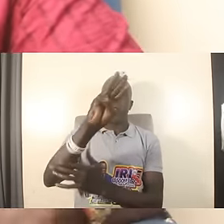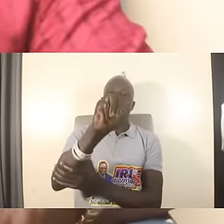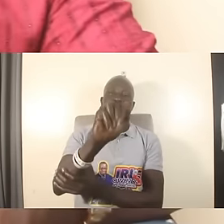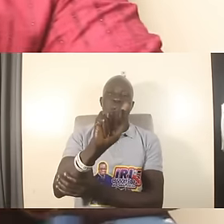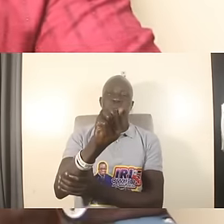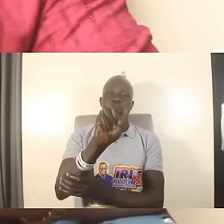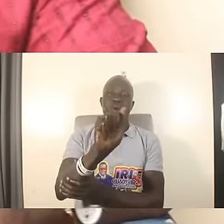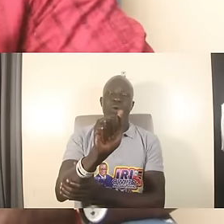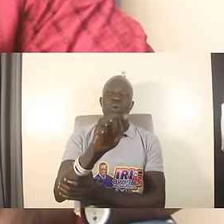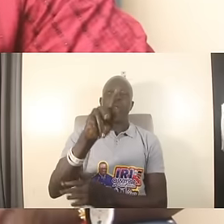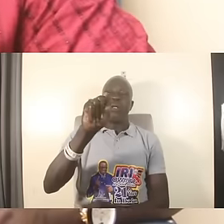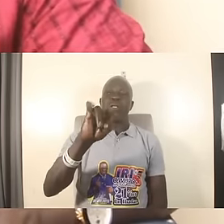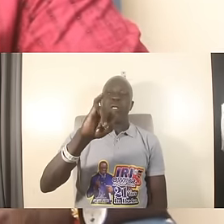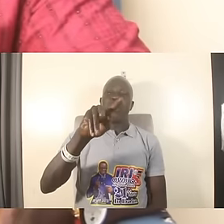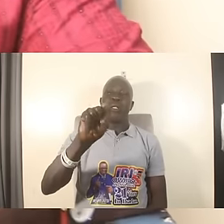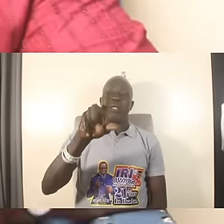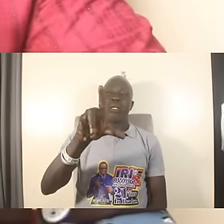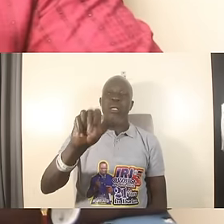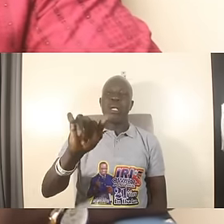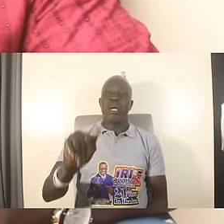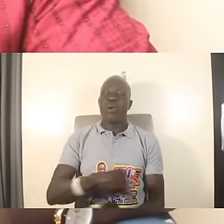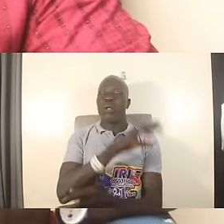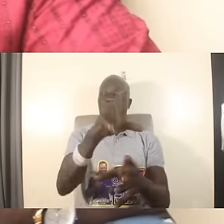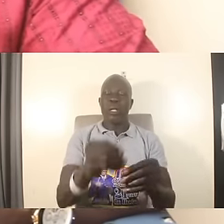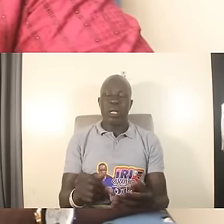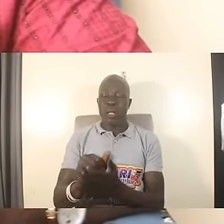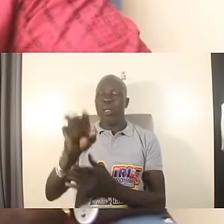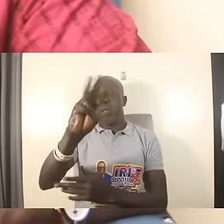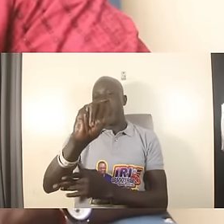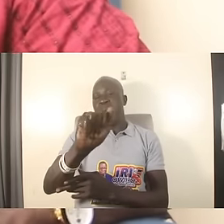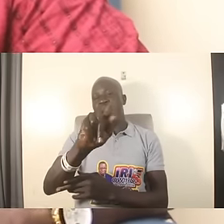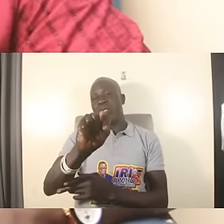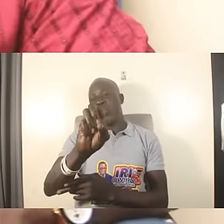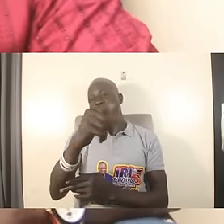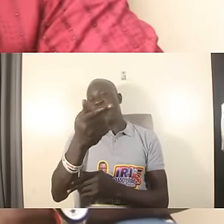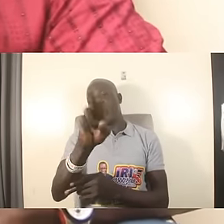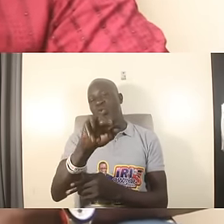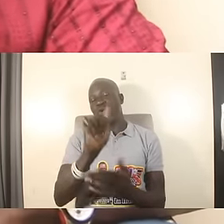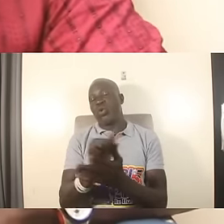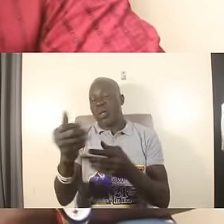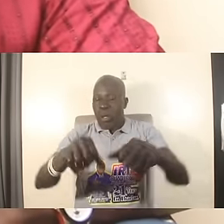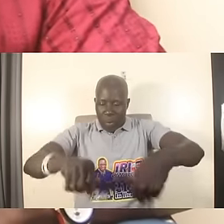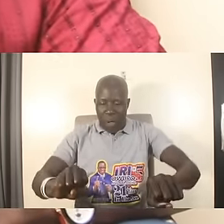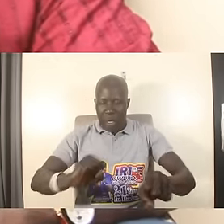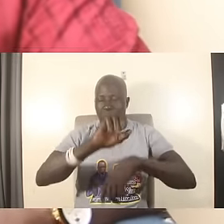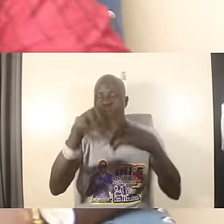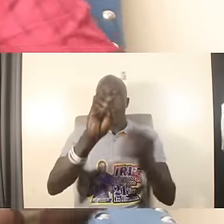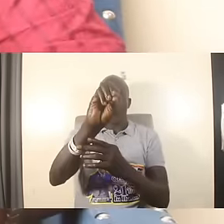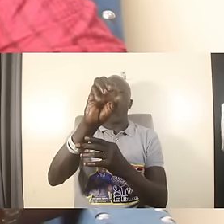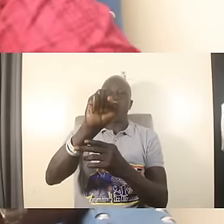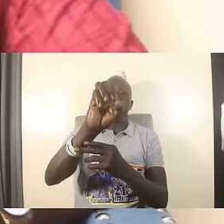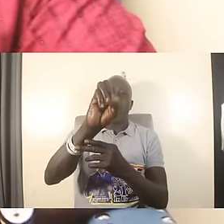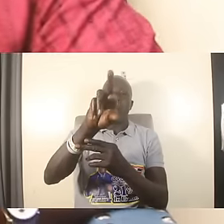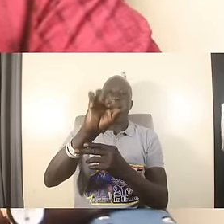In Matogun. Titi Layo Osere. Titi Layo. Matogun. Where is it get to Matogun? Gokada Titi Layo Osere. Take a bite. To Titila